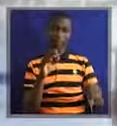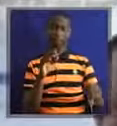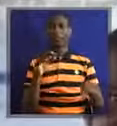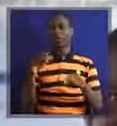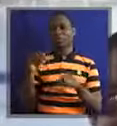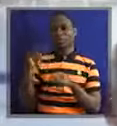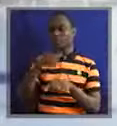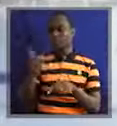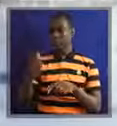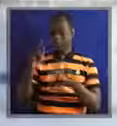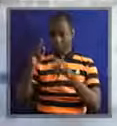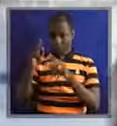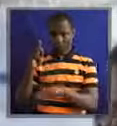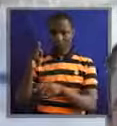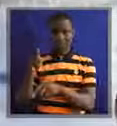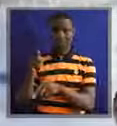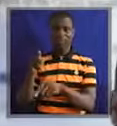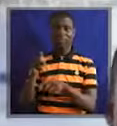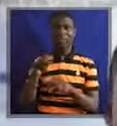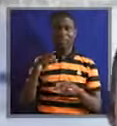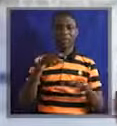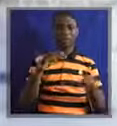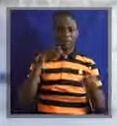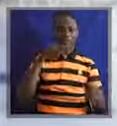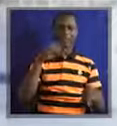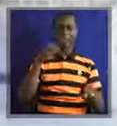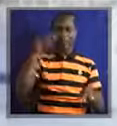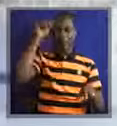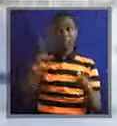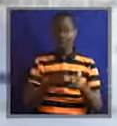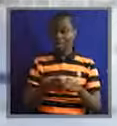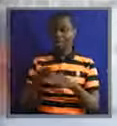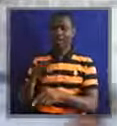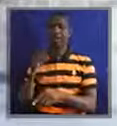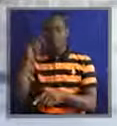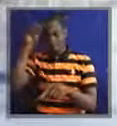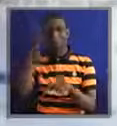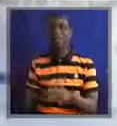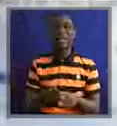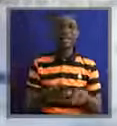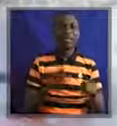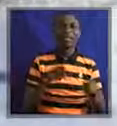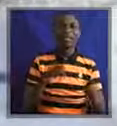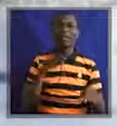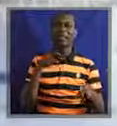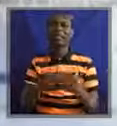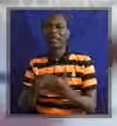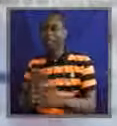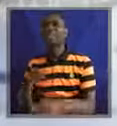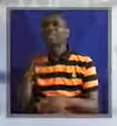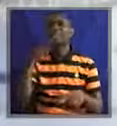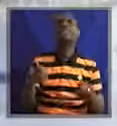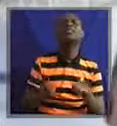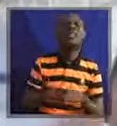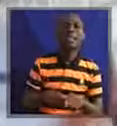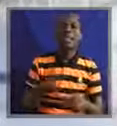enuanom ade ba no do so aka ade ba na so omo kaso omo aye omo miracle ya yen ye no bible so ka cho say e